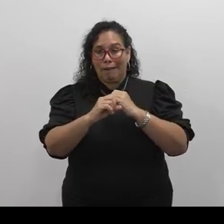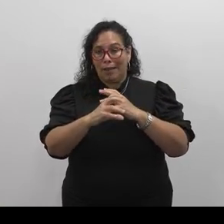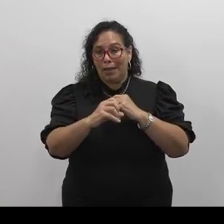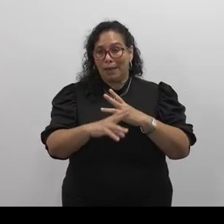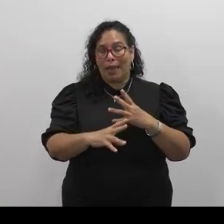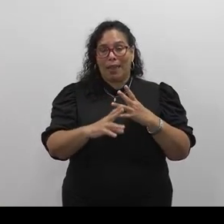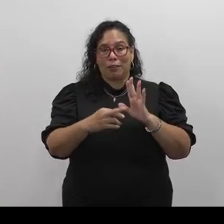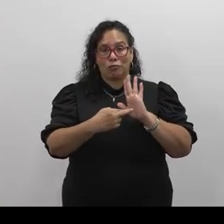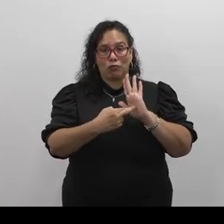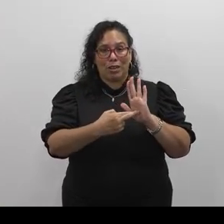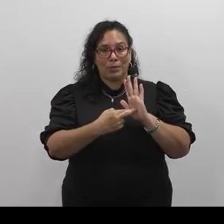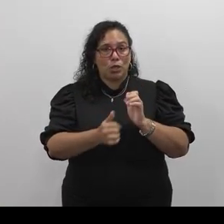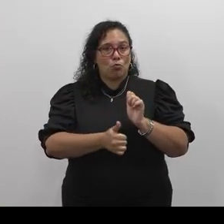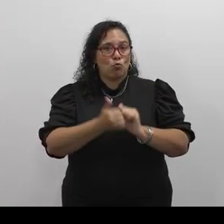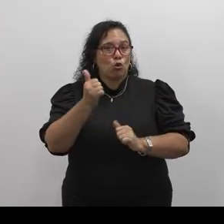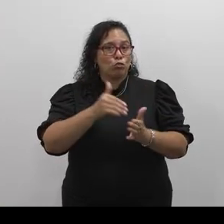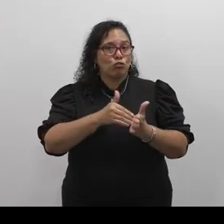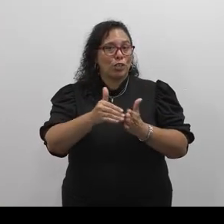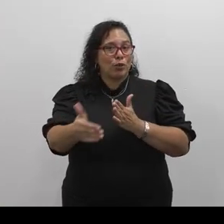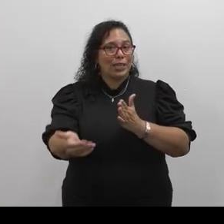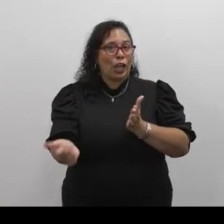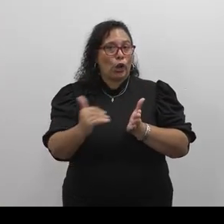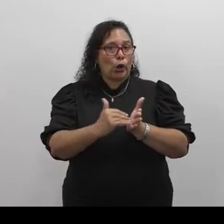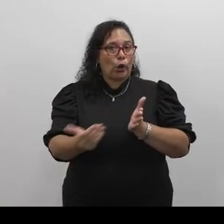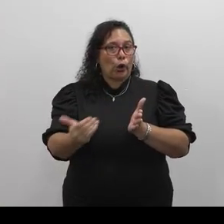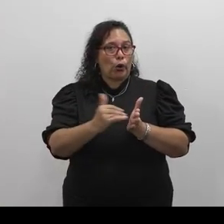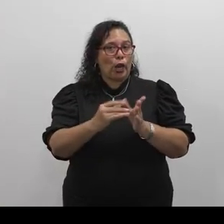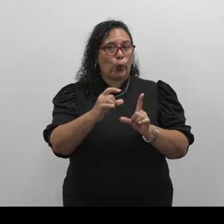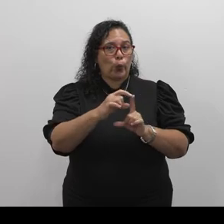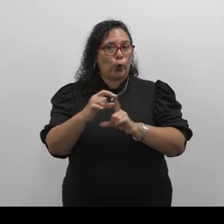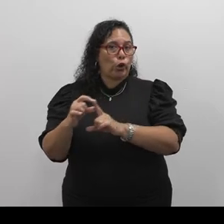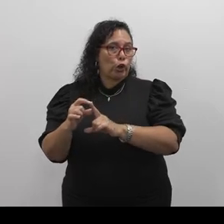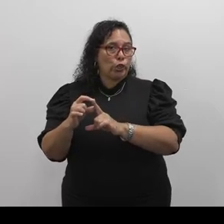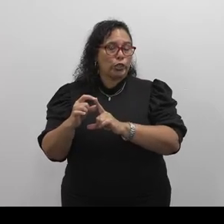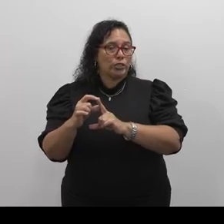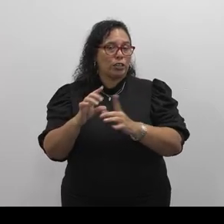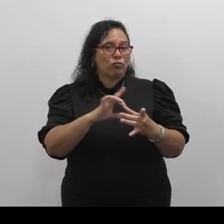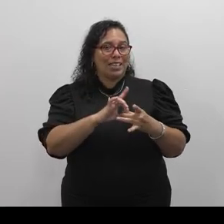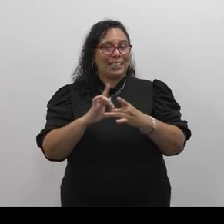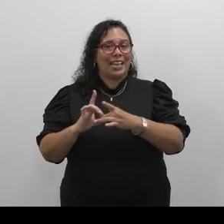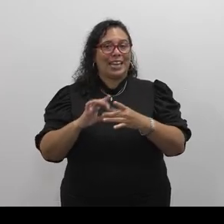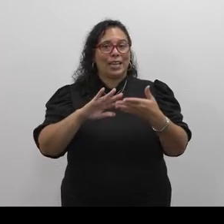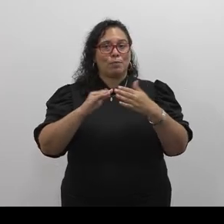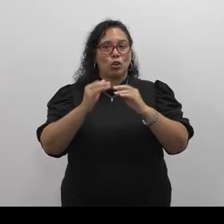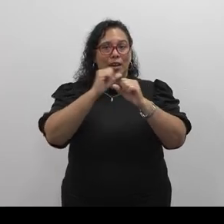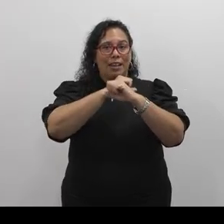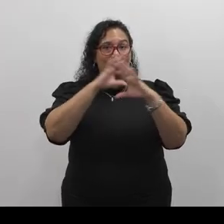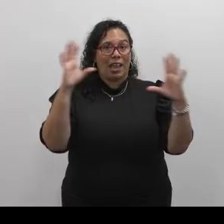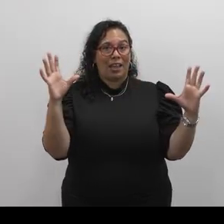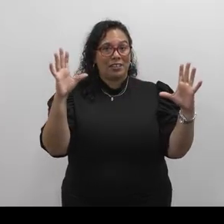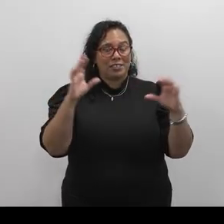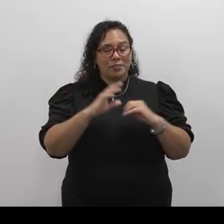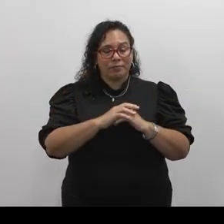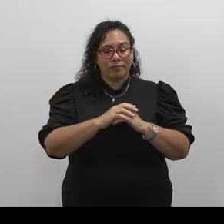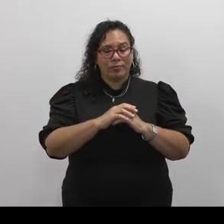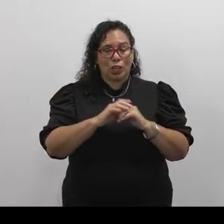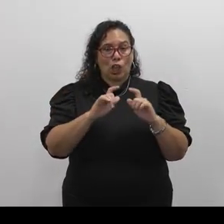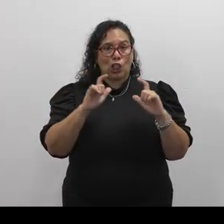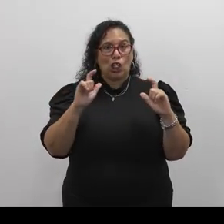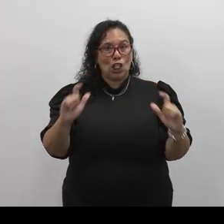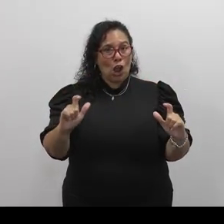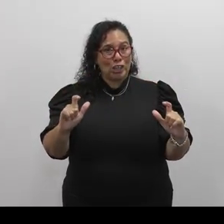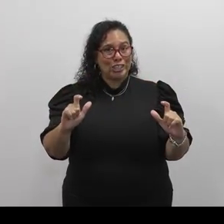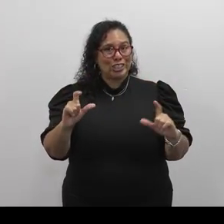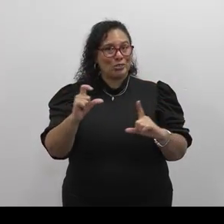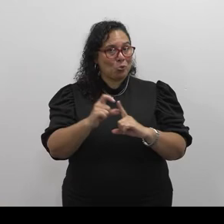and represents the most frequently occurring words related to community vision. It is not lost on me that the largest word,